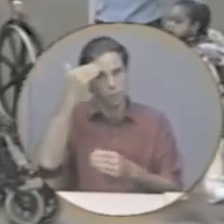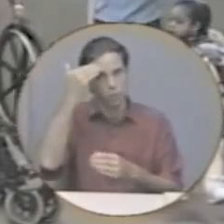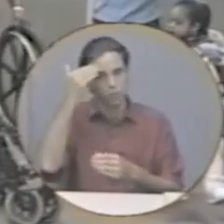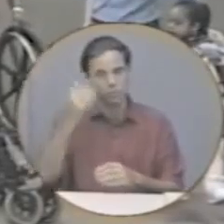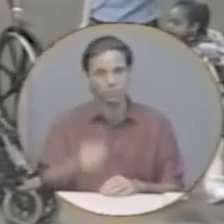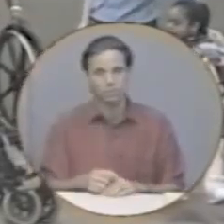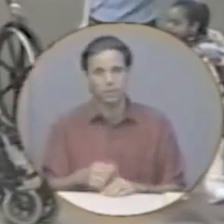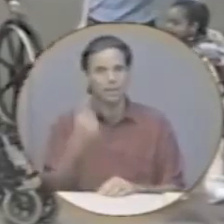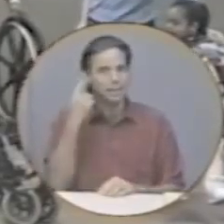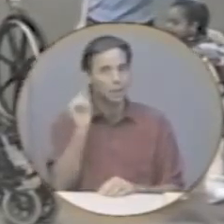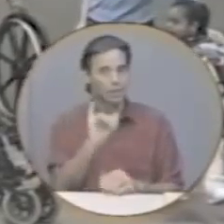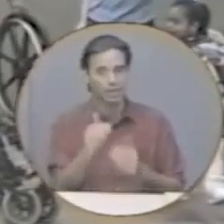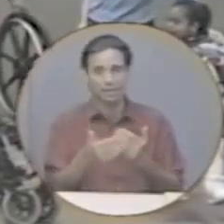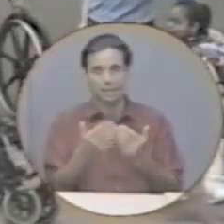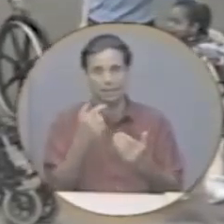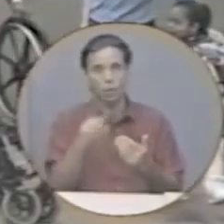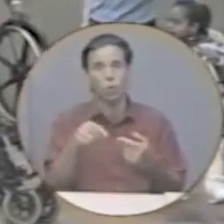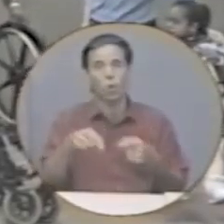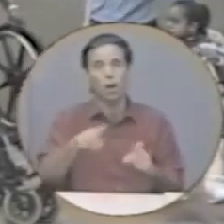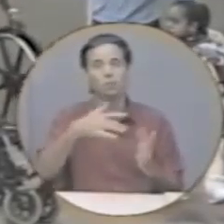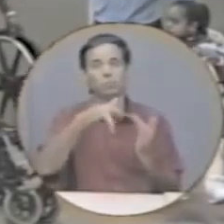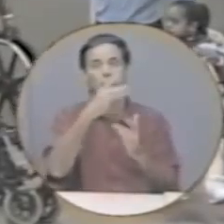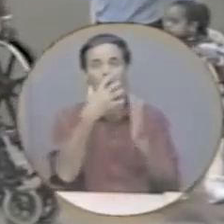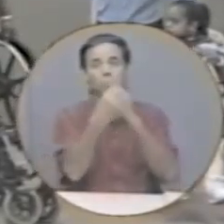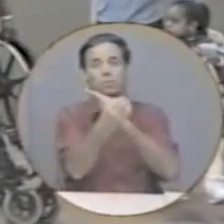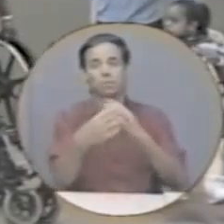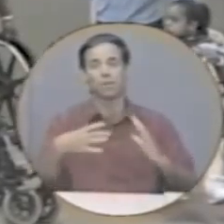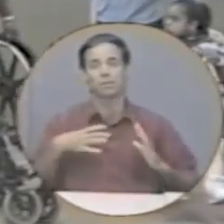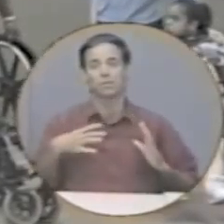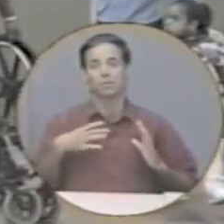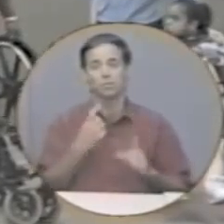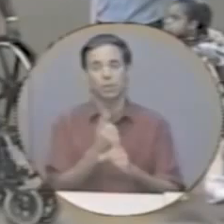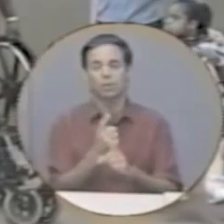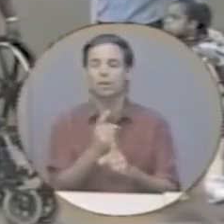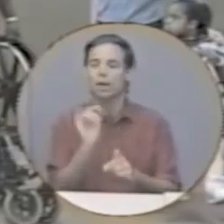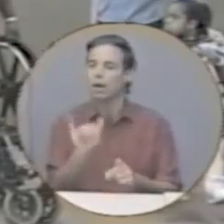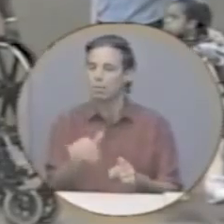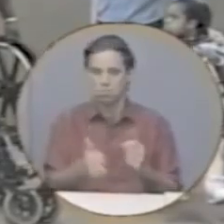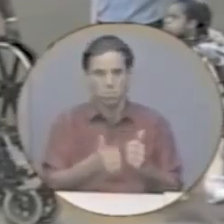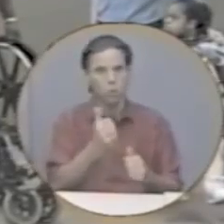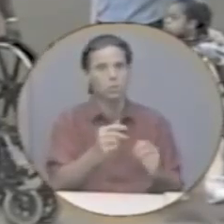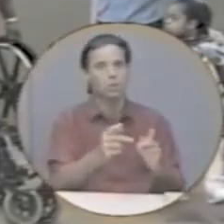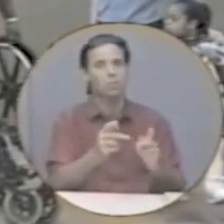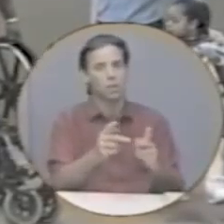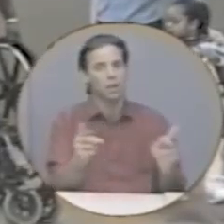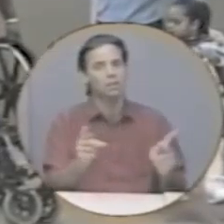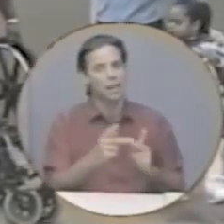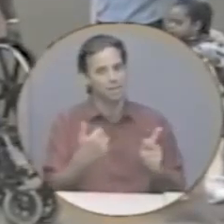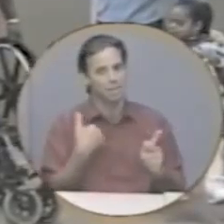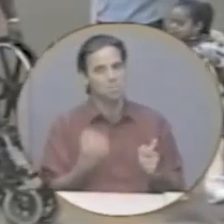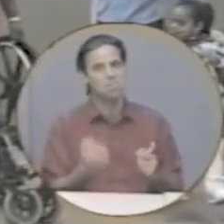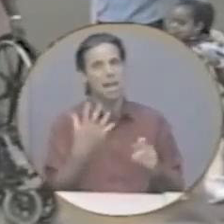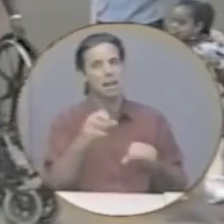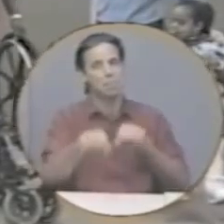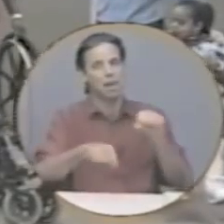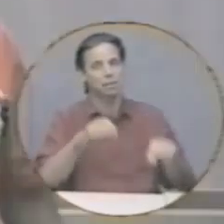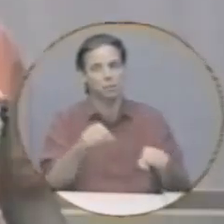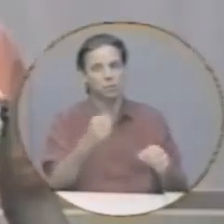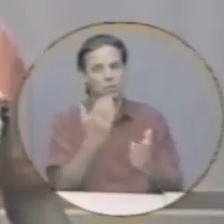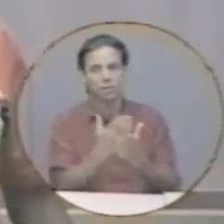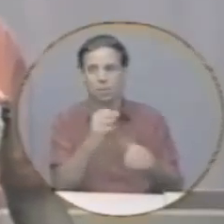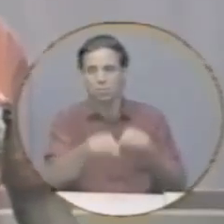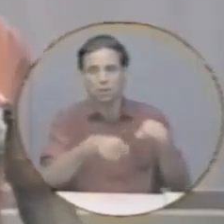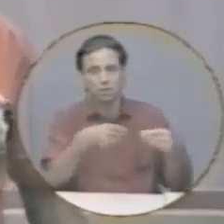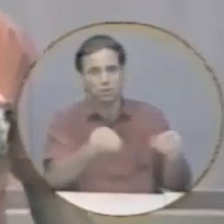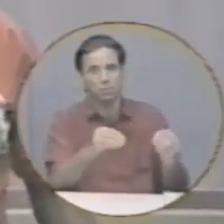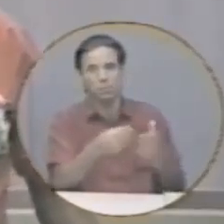sounds like it's convenient for you while you're traveling also. Oh yes, it's convenient because most places there's many bikes, and you can stop in a bicycle shop and get